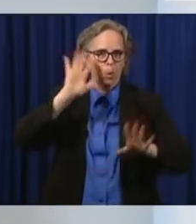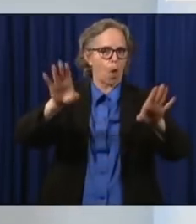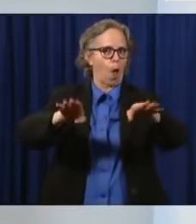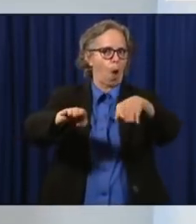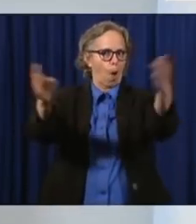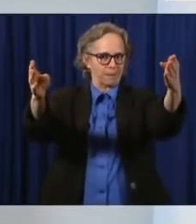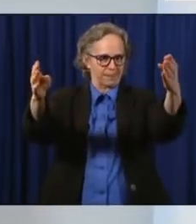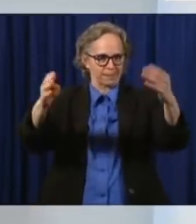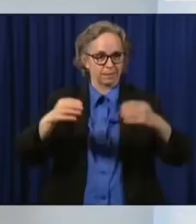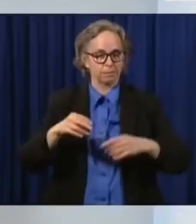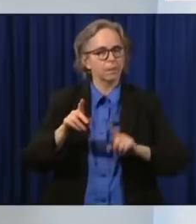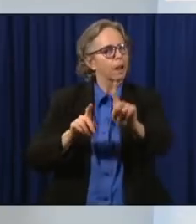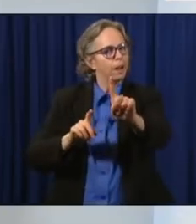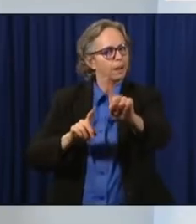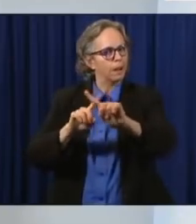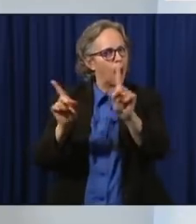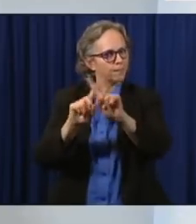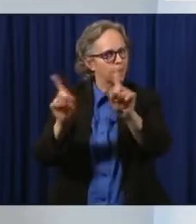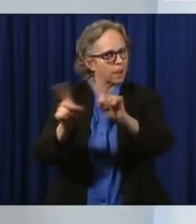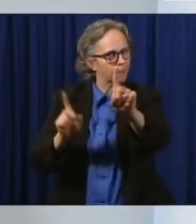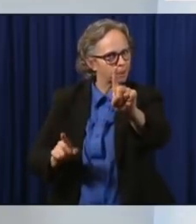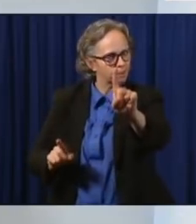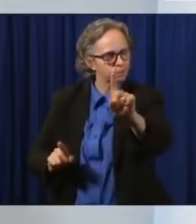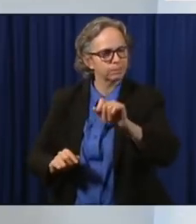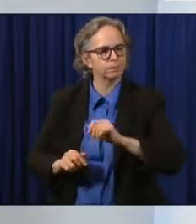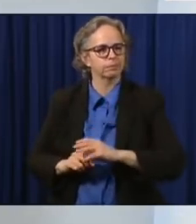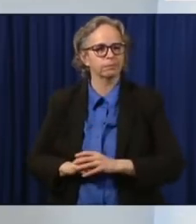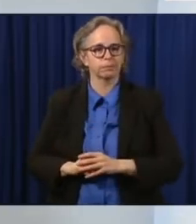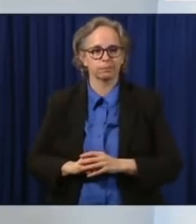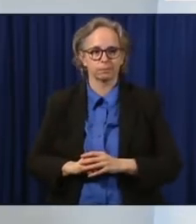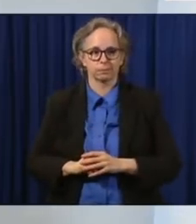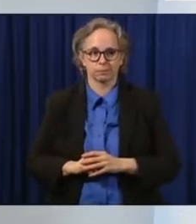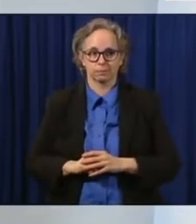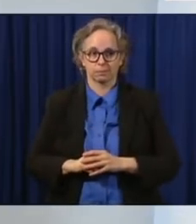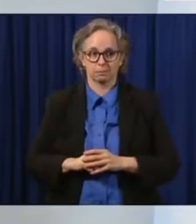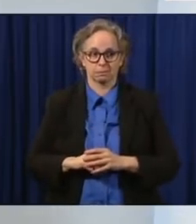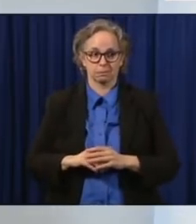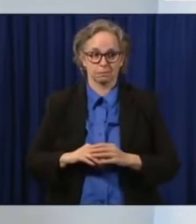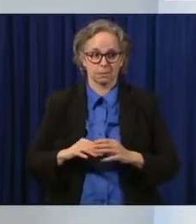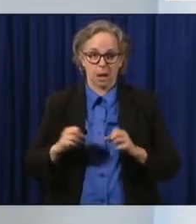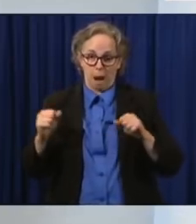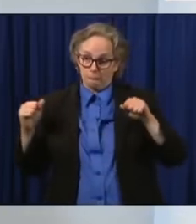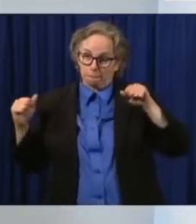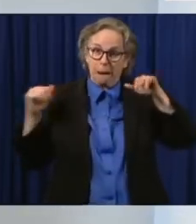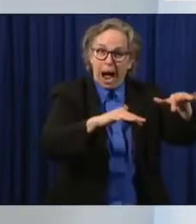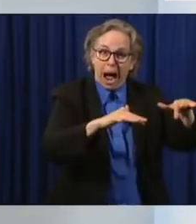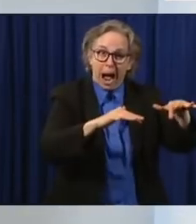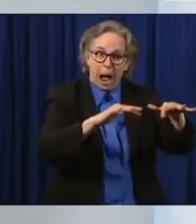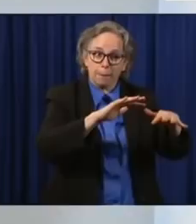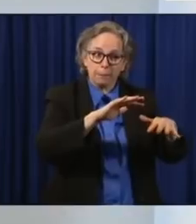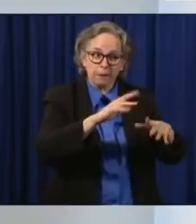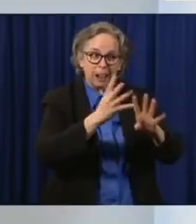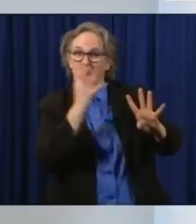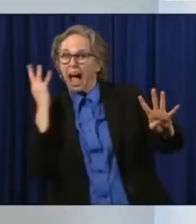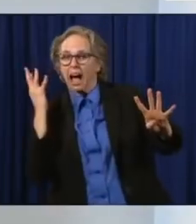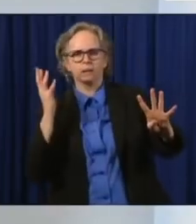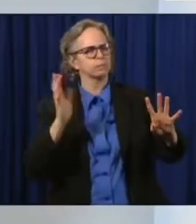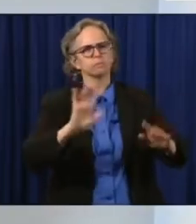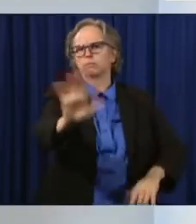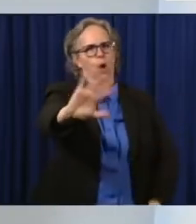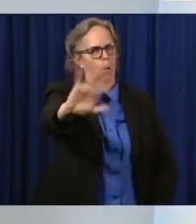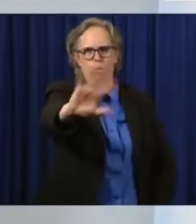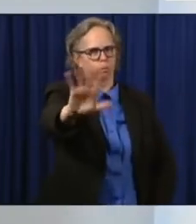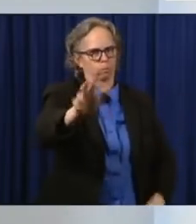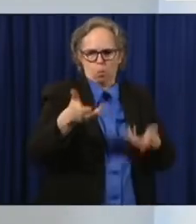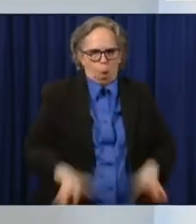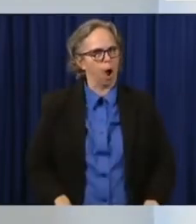However, the one thing that we're trying to prevent is everybody rushing out to the BMV on Tuesday, thinking that they have to be